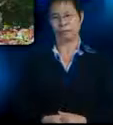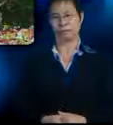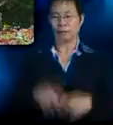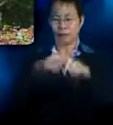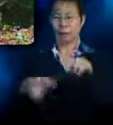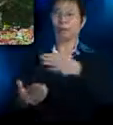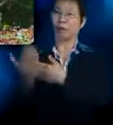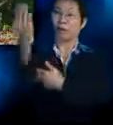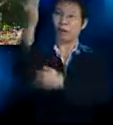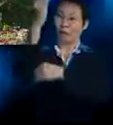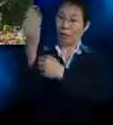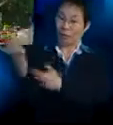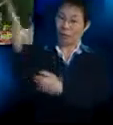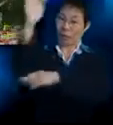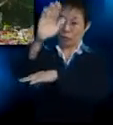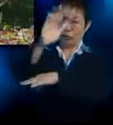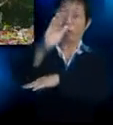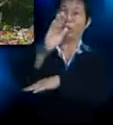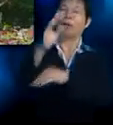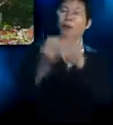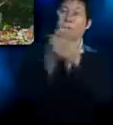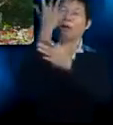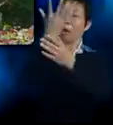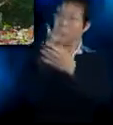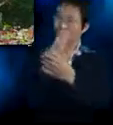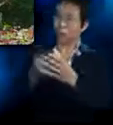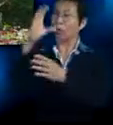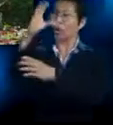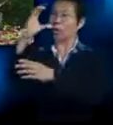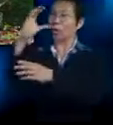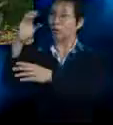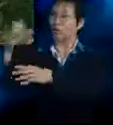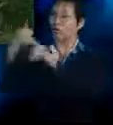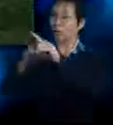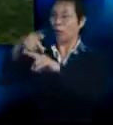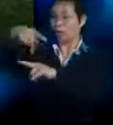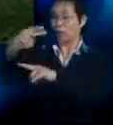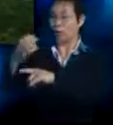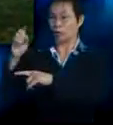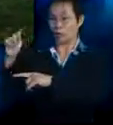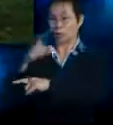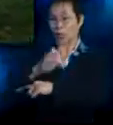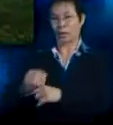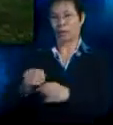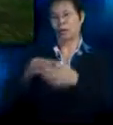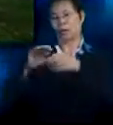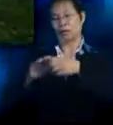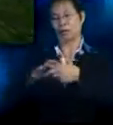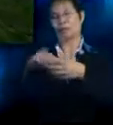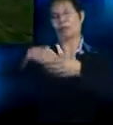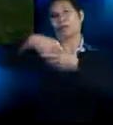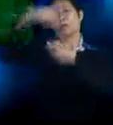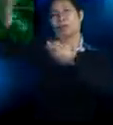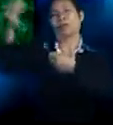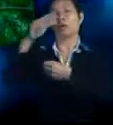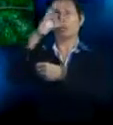But during the day, plants absorb some of the carbon dioxide for photosynthesis and release oxygen into the